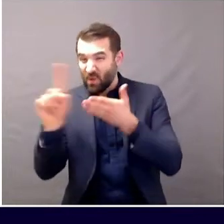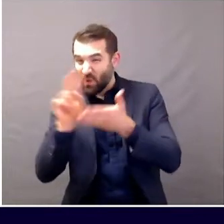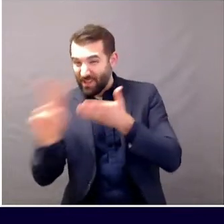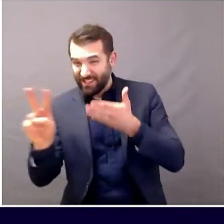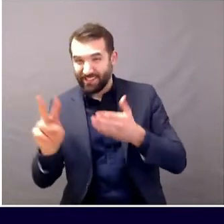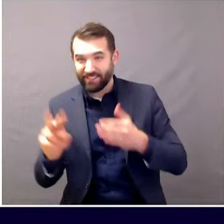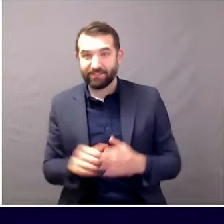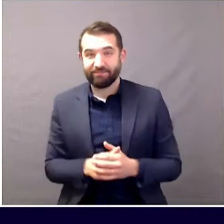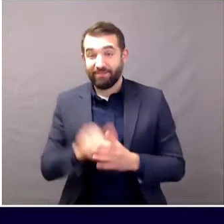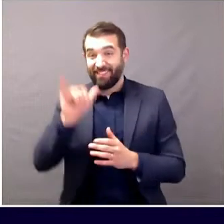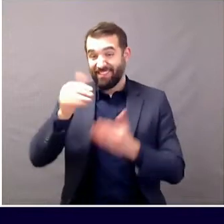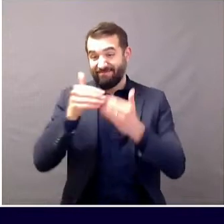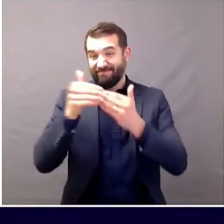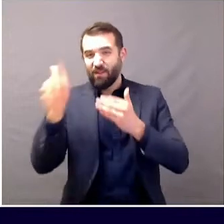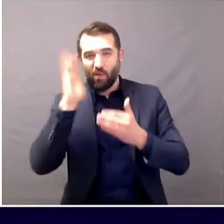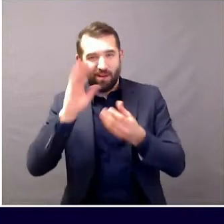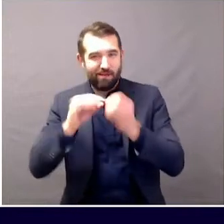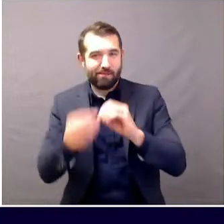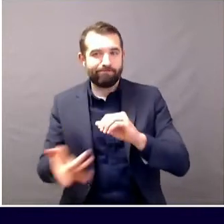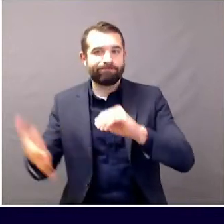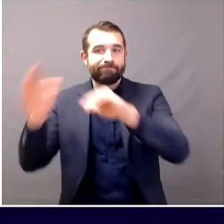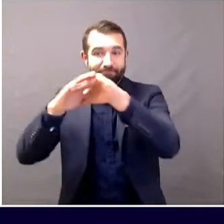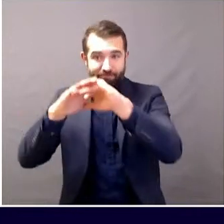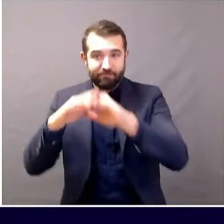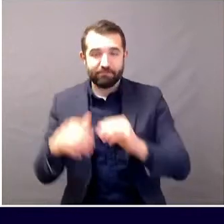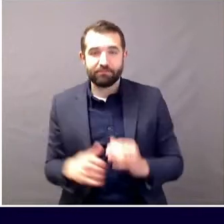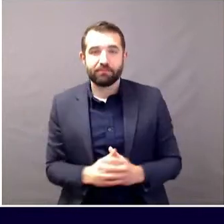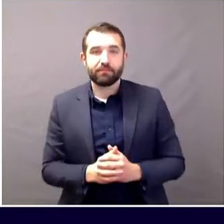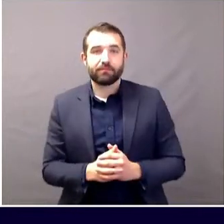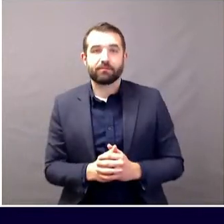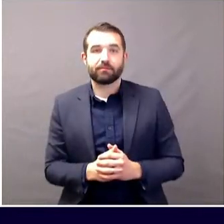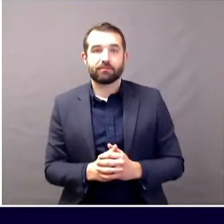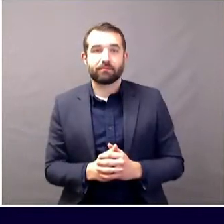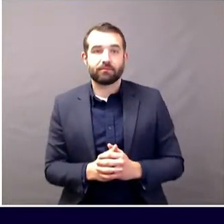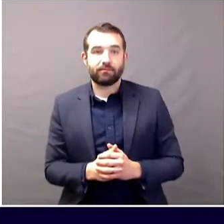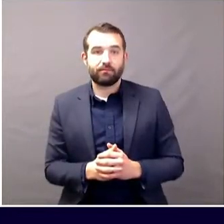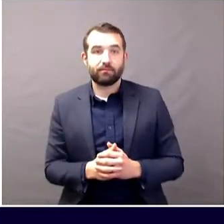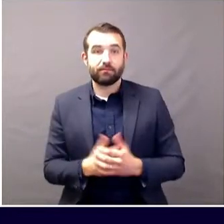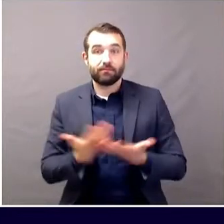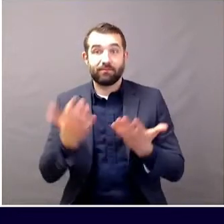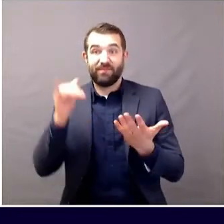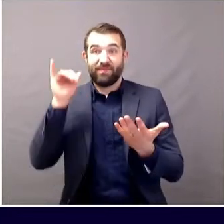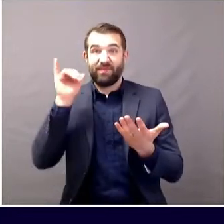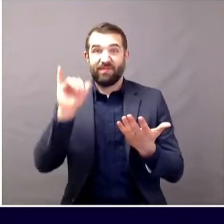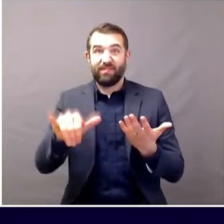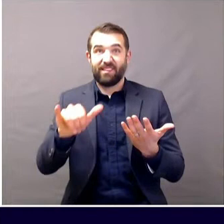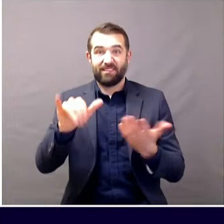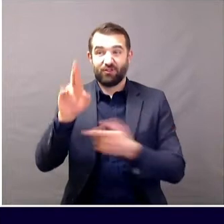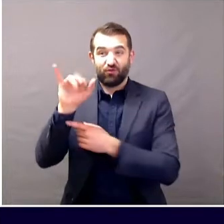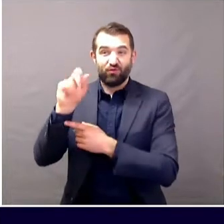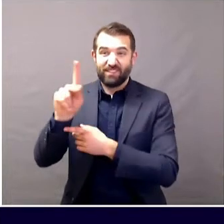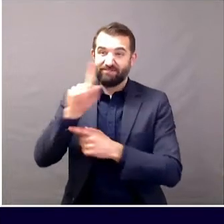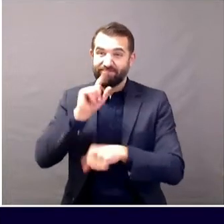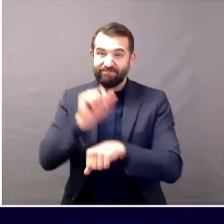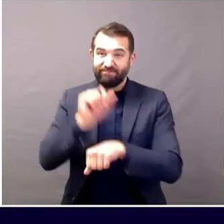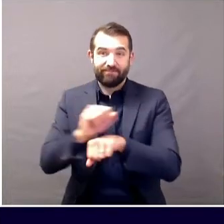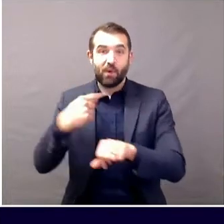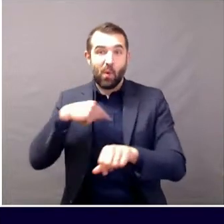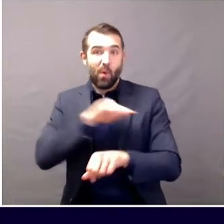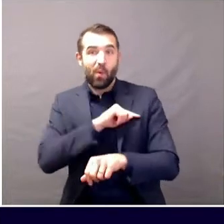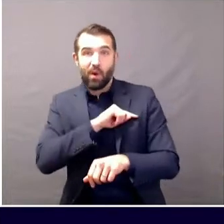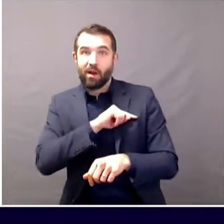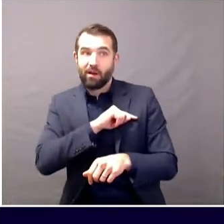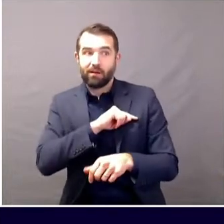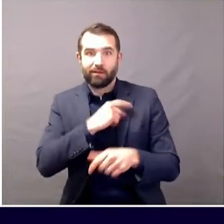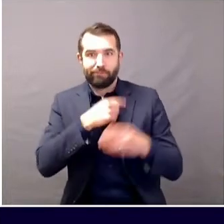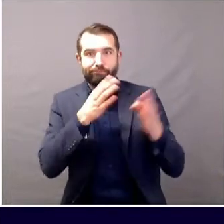cases across the state of Maine in the coming weeks. That is a risk, and it is one that we are prepared for within Maine